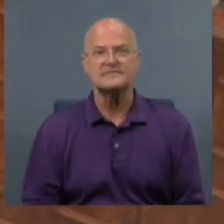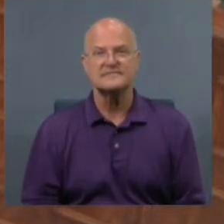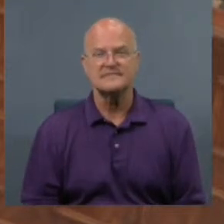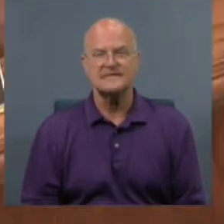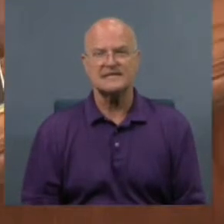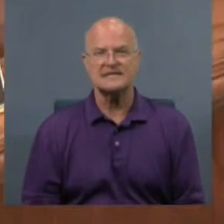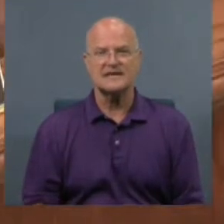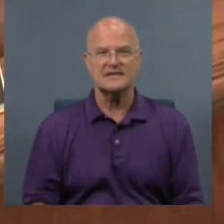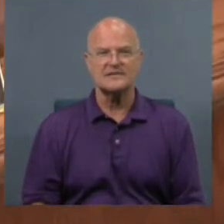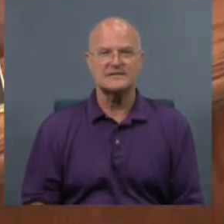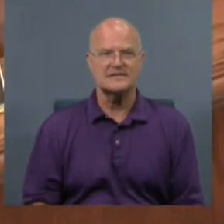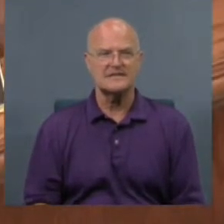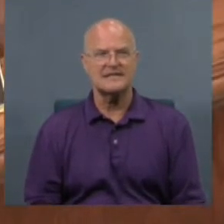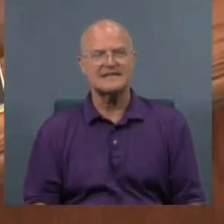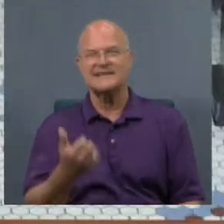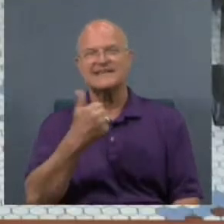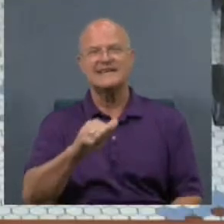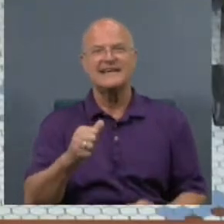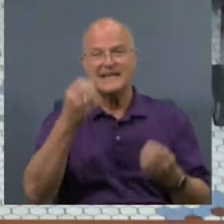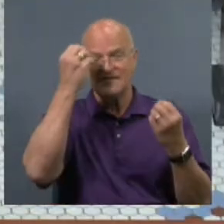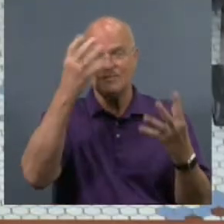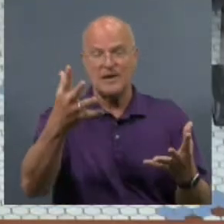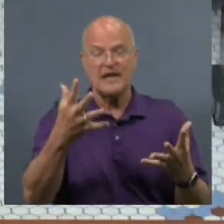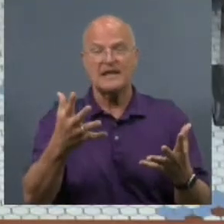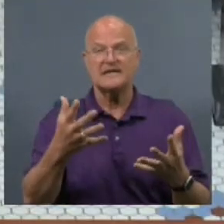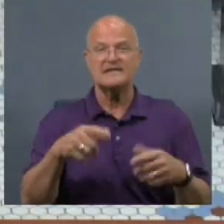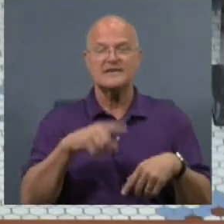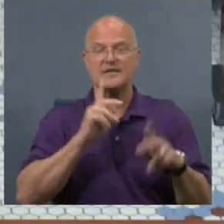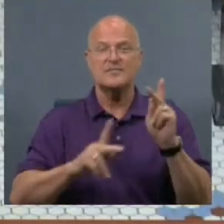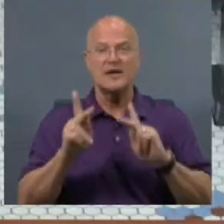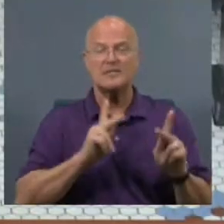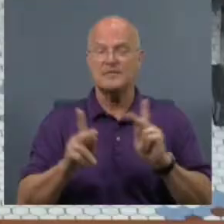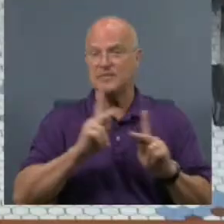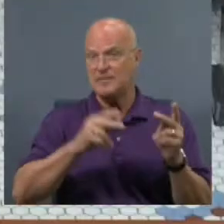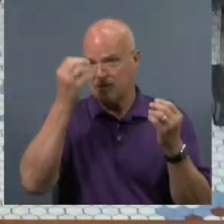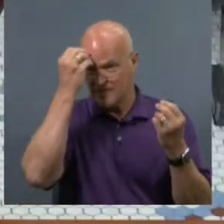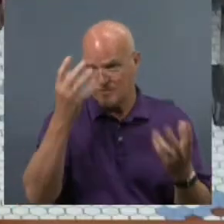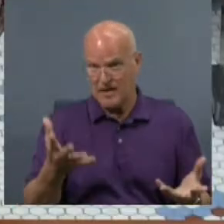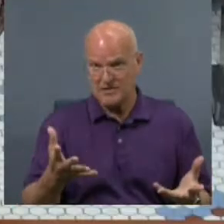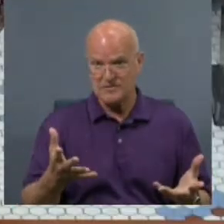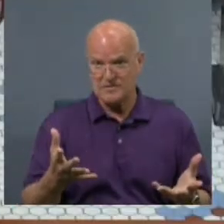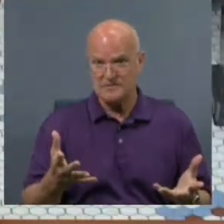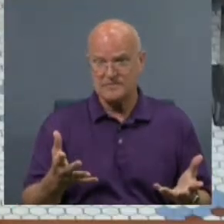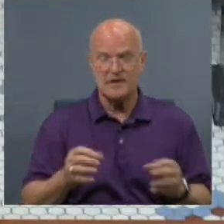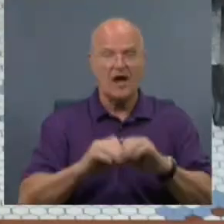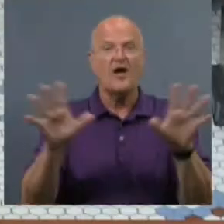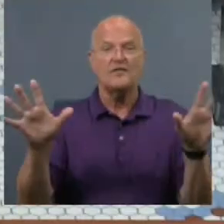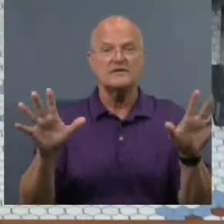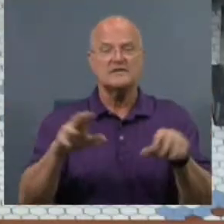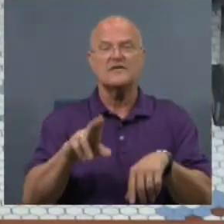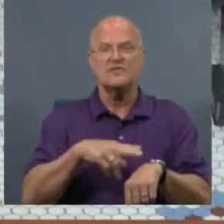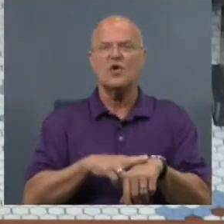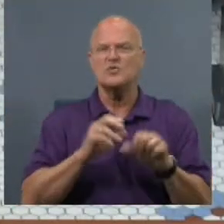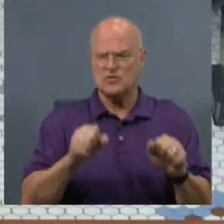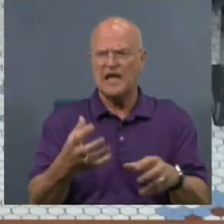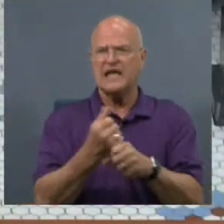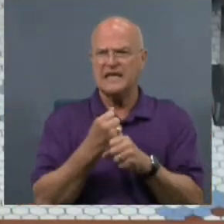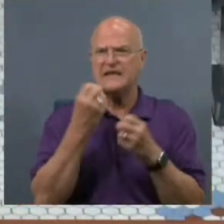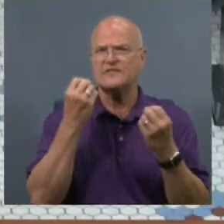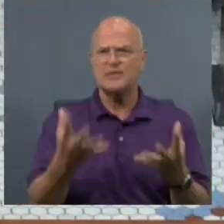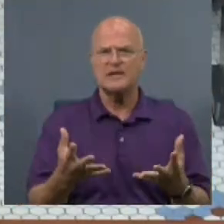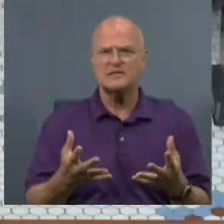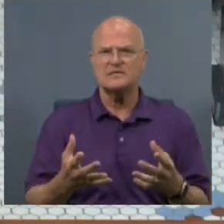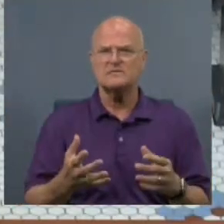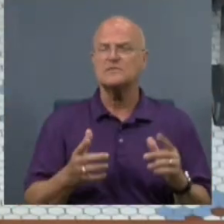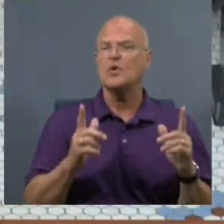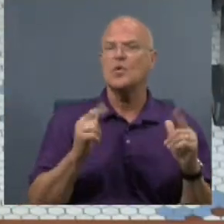Any information that's being divulged to the public and it's public information, obviously, and of course you would be able to get that